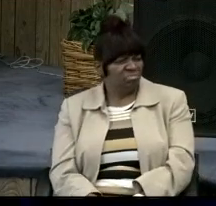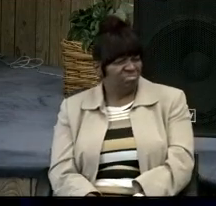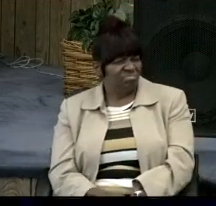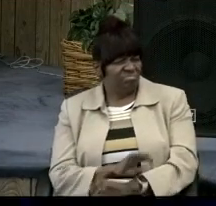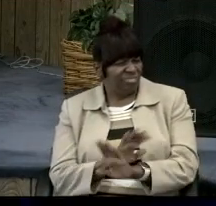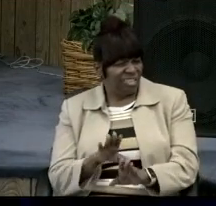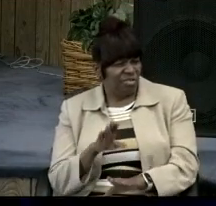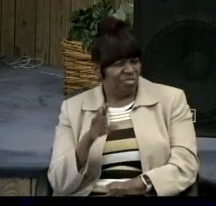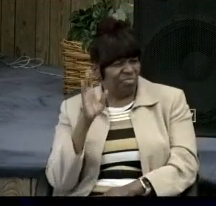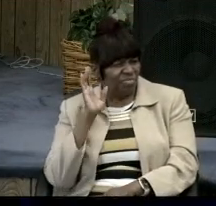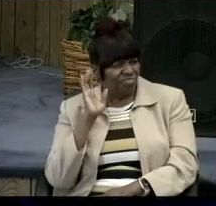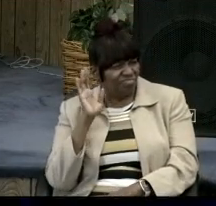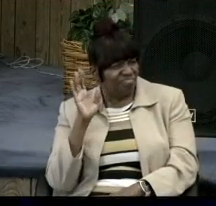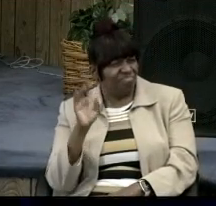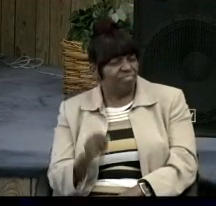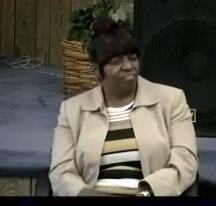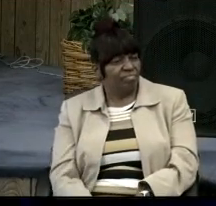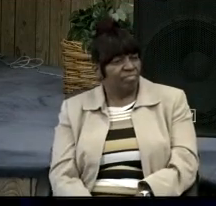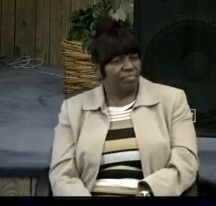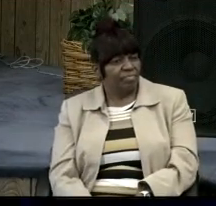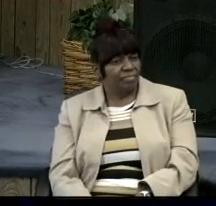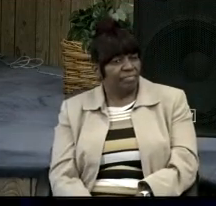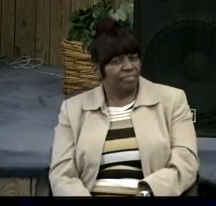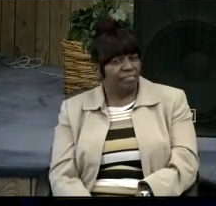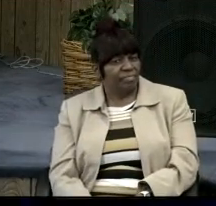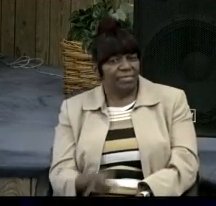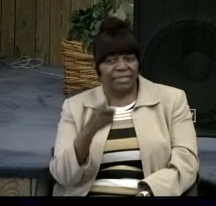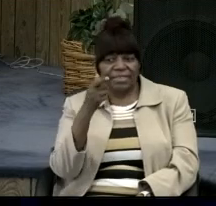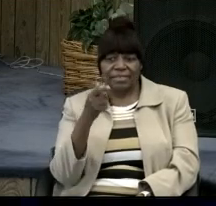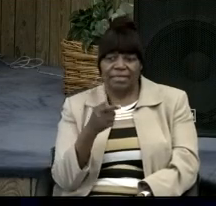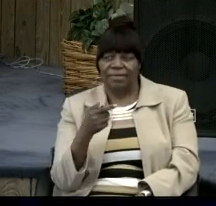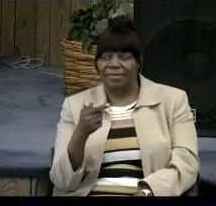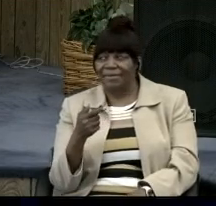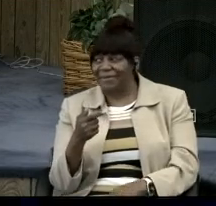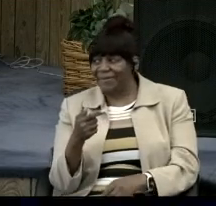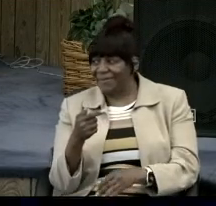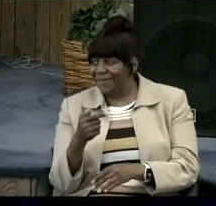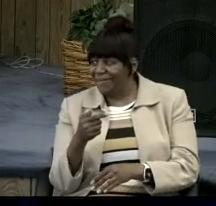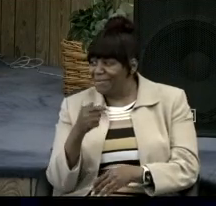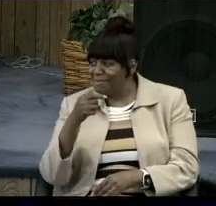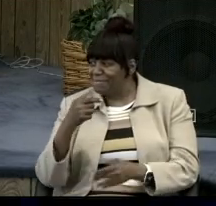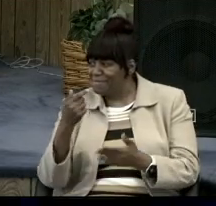disco no more. No, yesterday's disco is today's gospel.